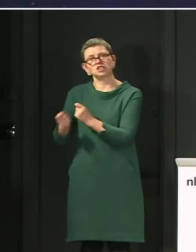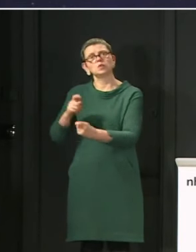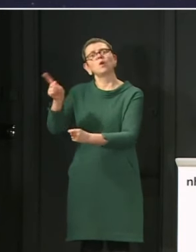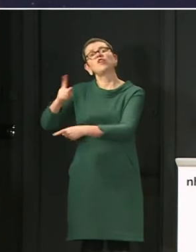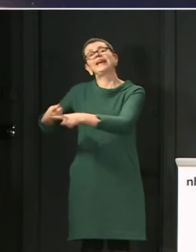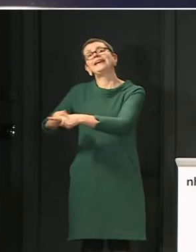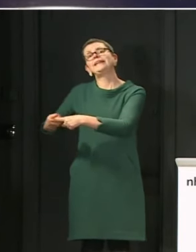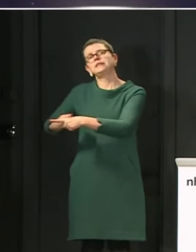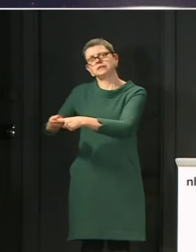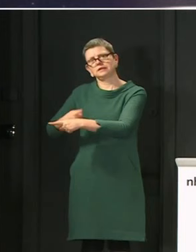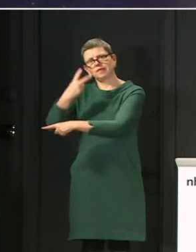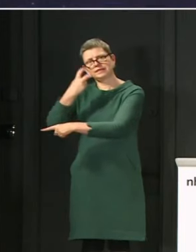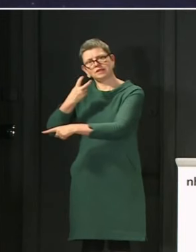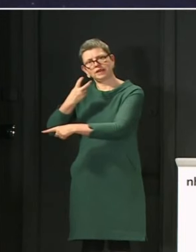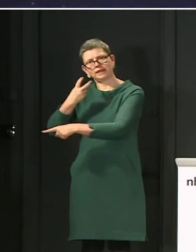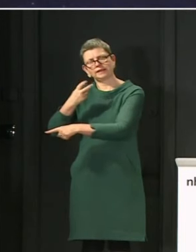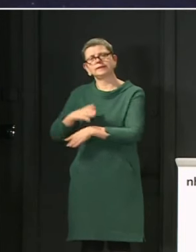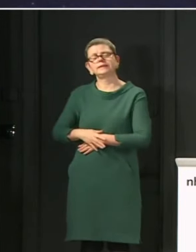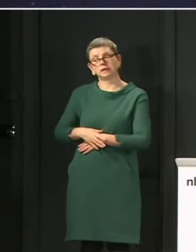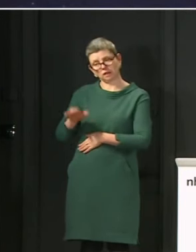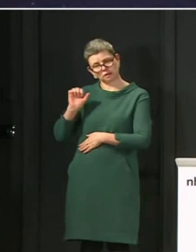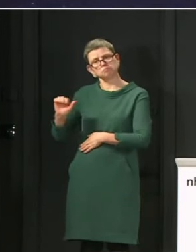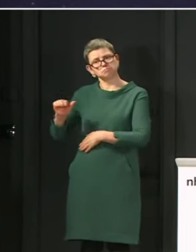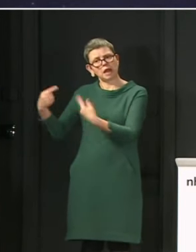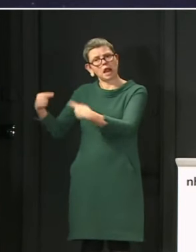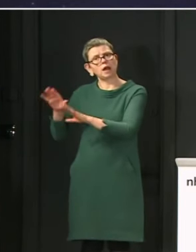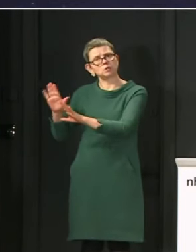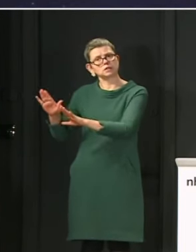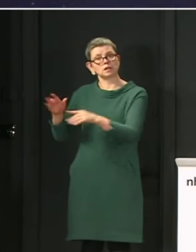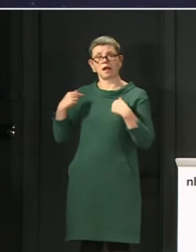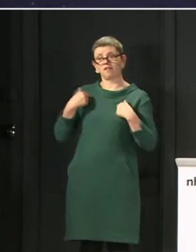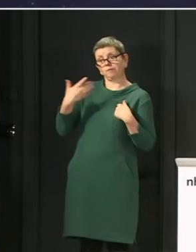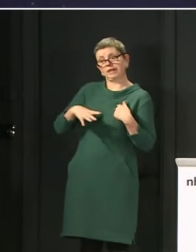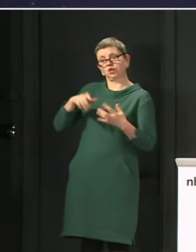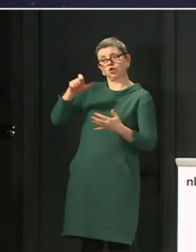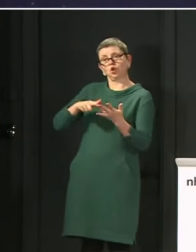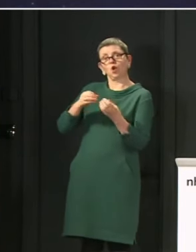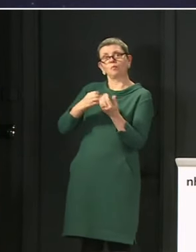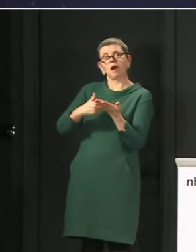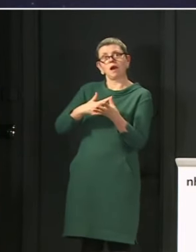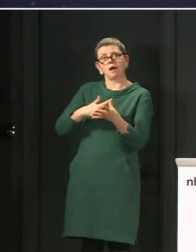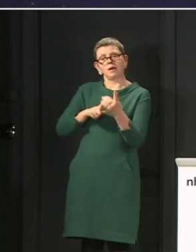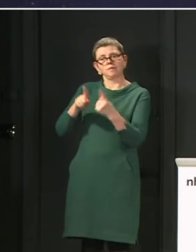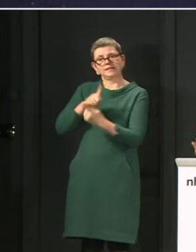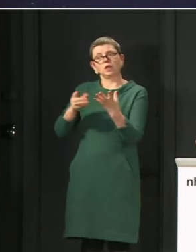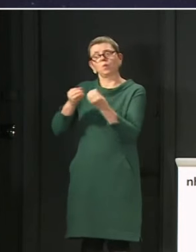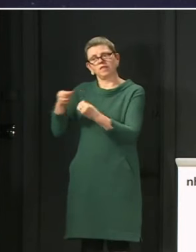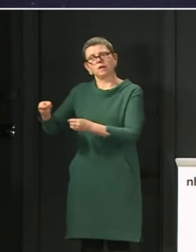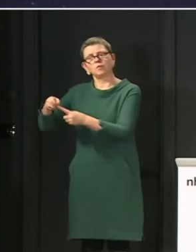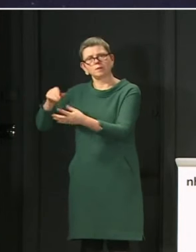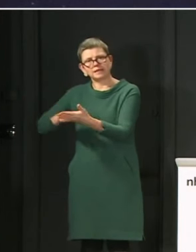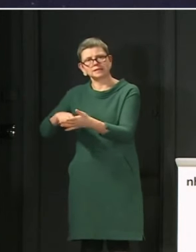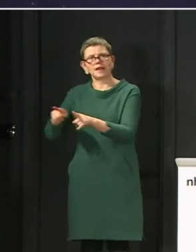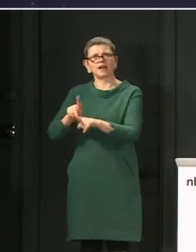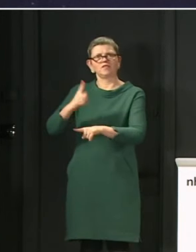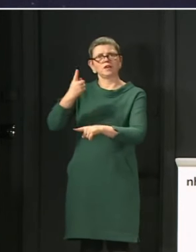four nations. He would like some unity, but he himself is the one who's made the changes for England. And he's been called on that by Scotland's